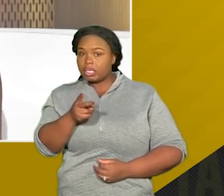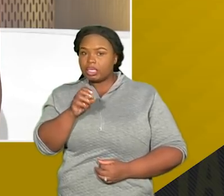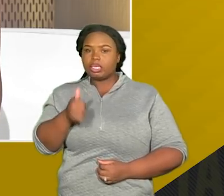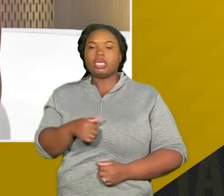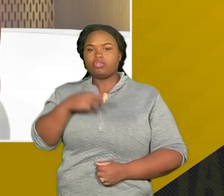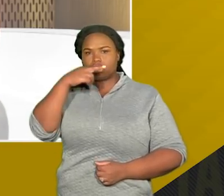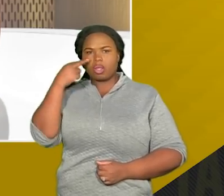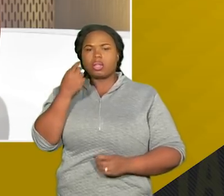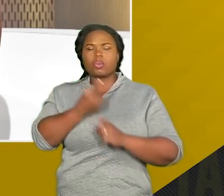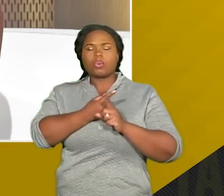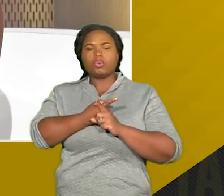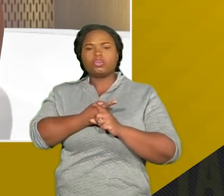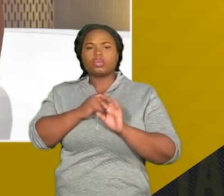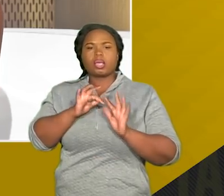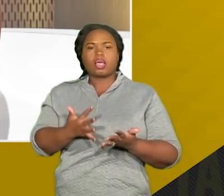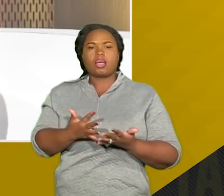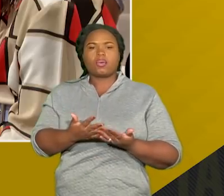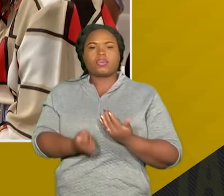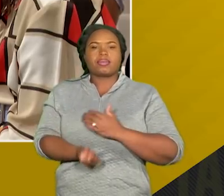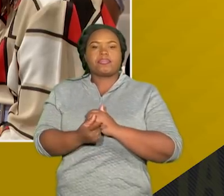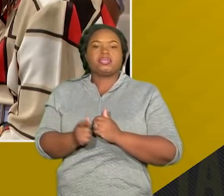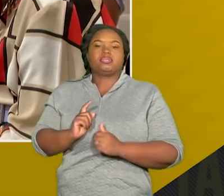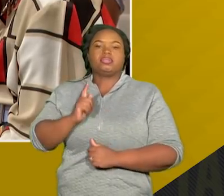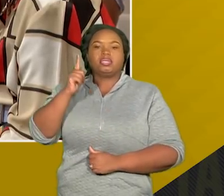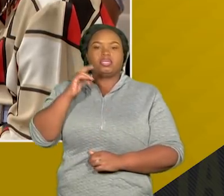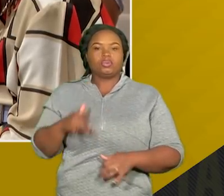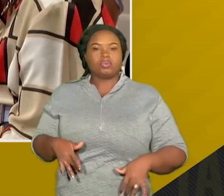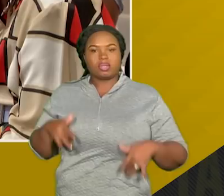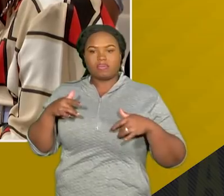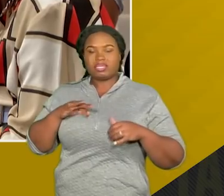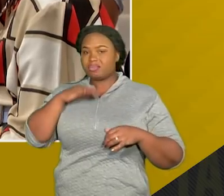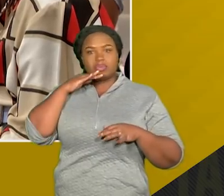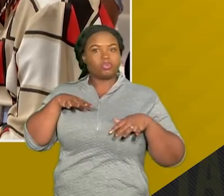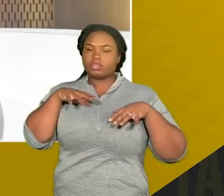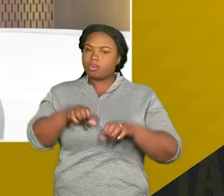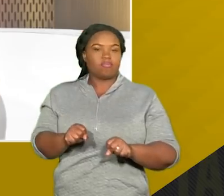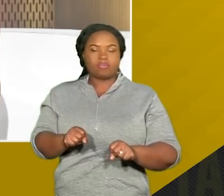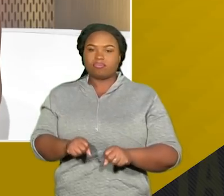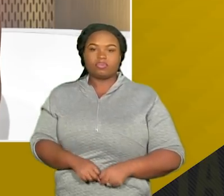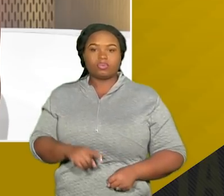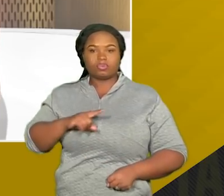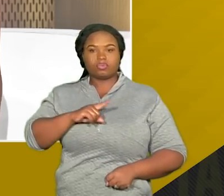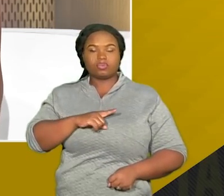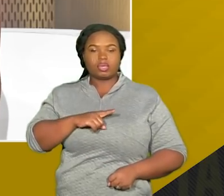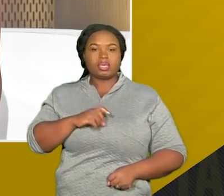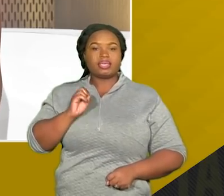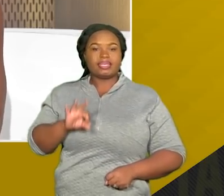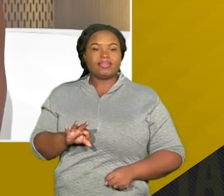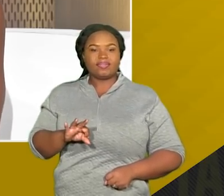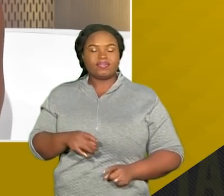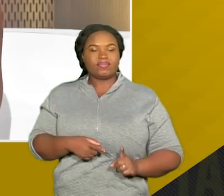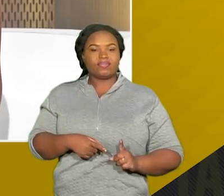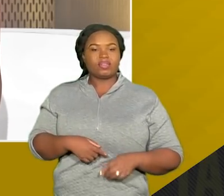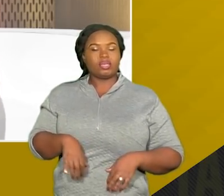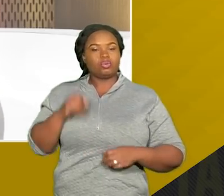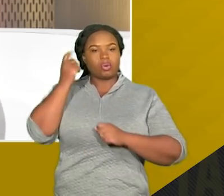what it is and how it manifests in your life, but not to a point where it should take over you. it was like malutugile kuwe,